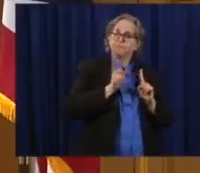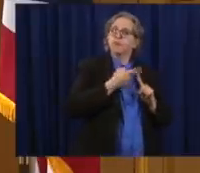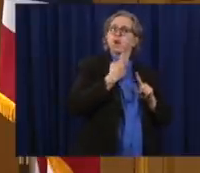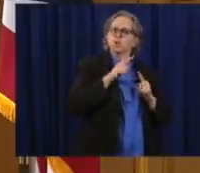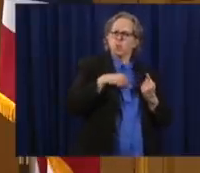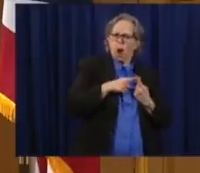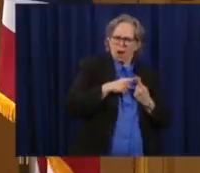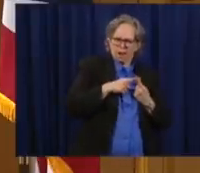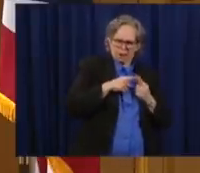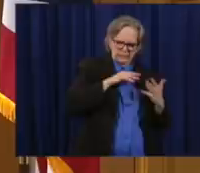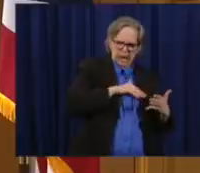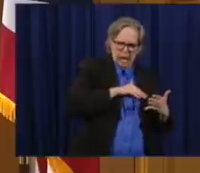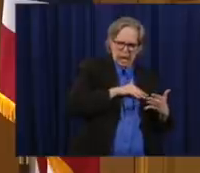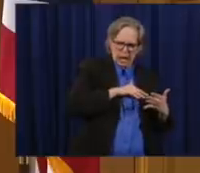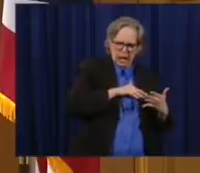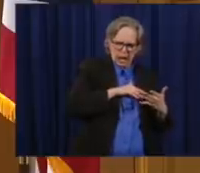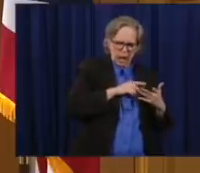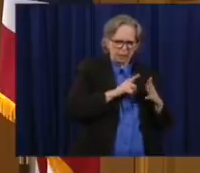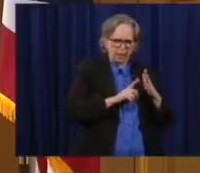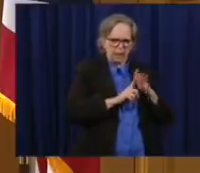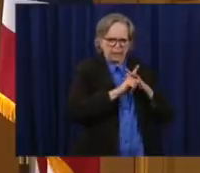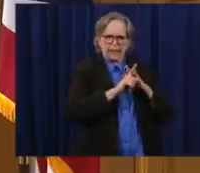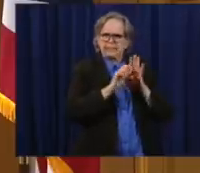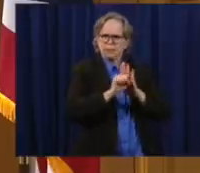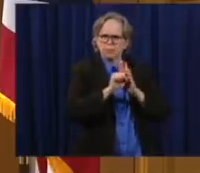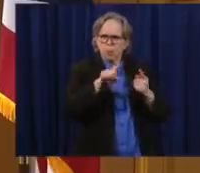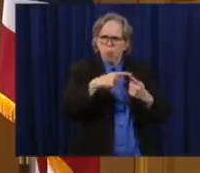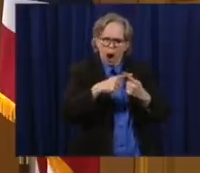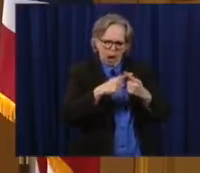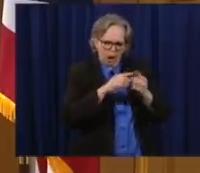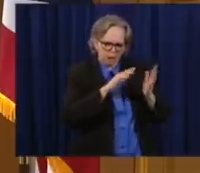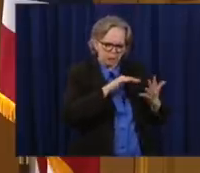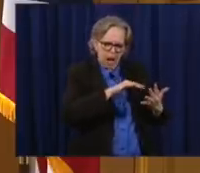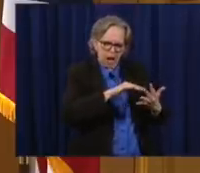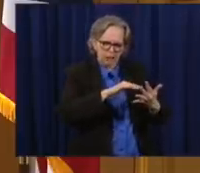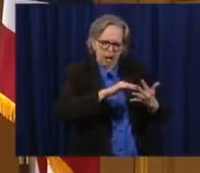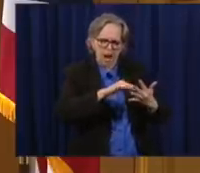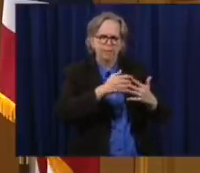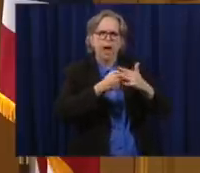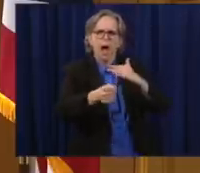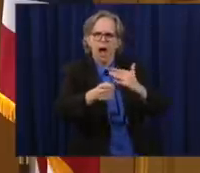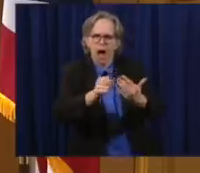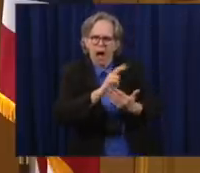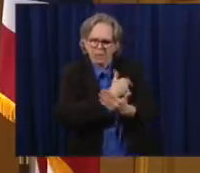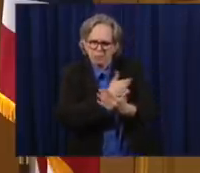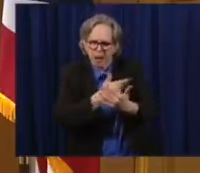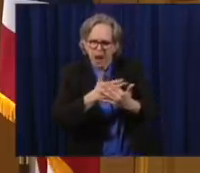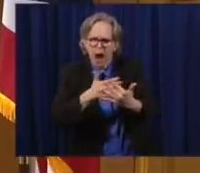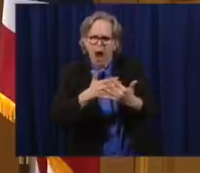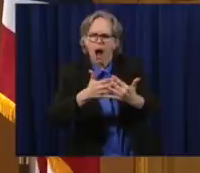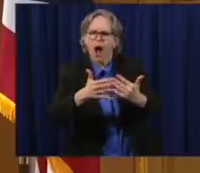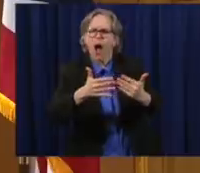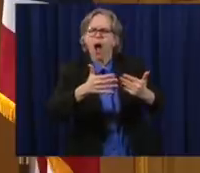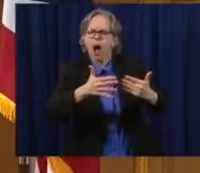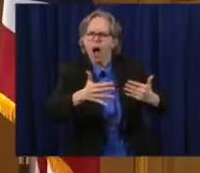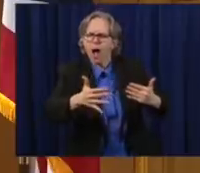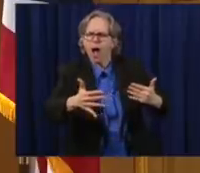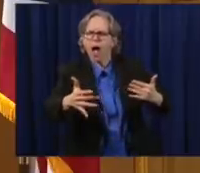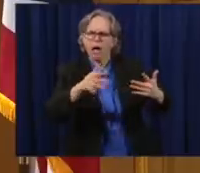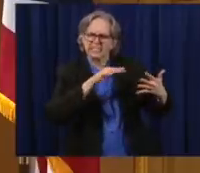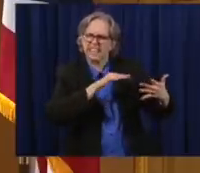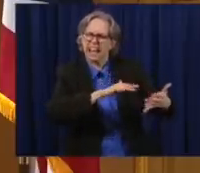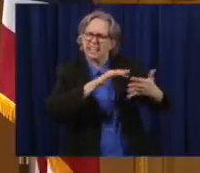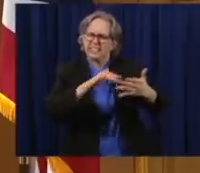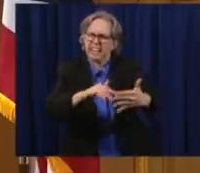got sick enough to go to the hospital. So the point is, when we loosen things up a little bit with new businesses coming